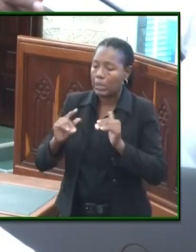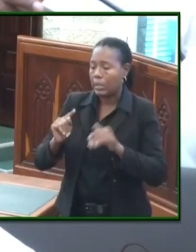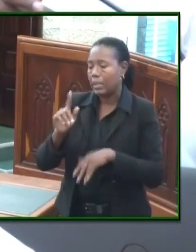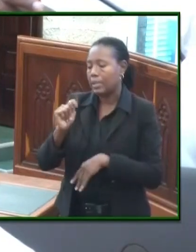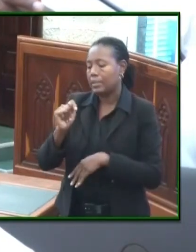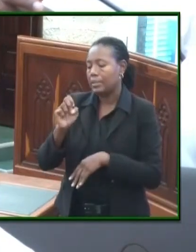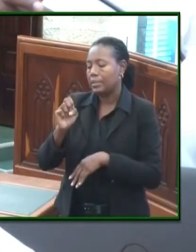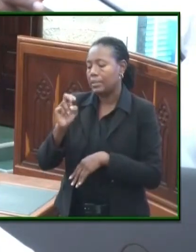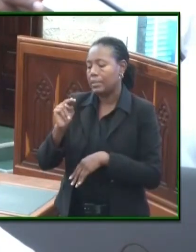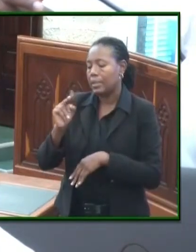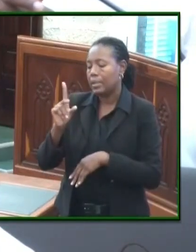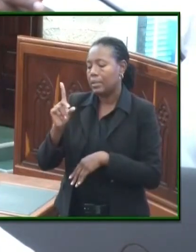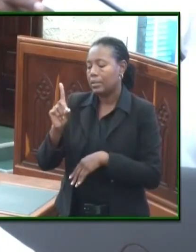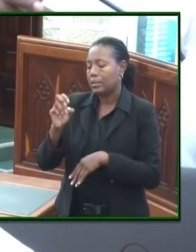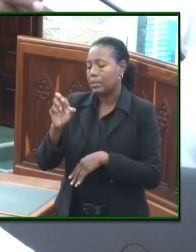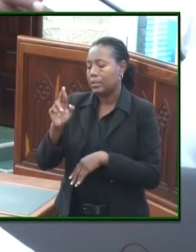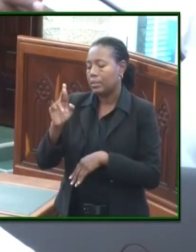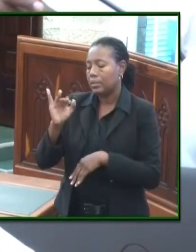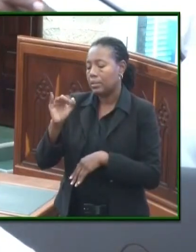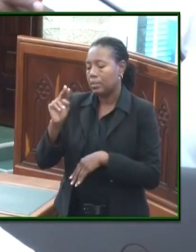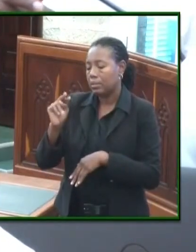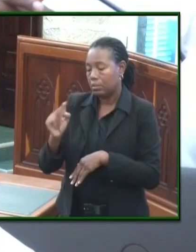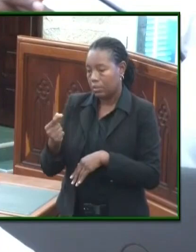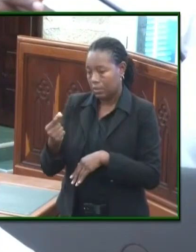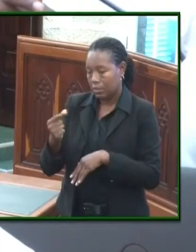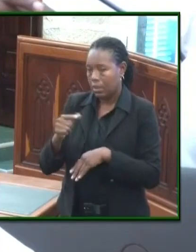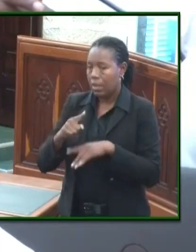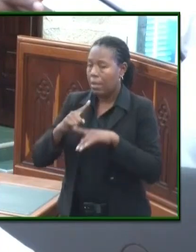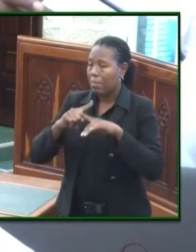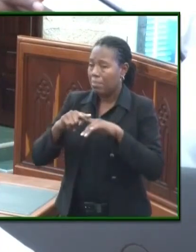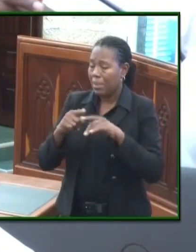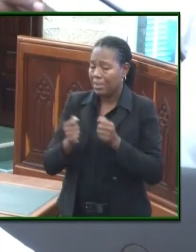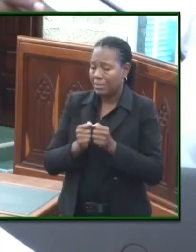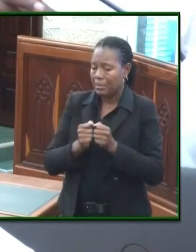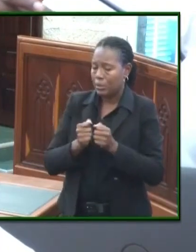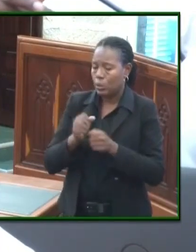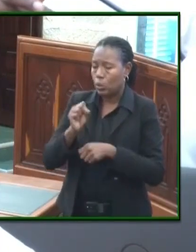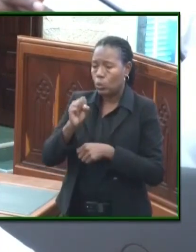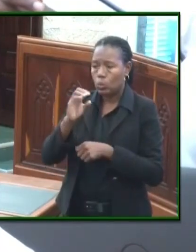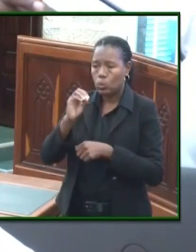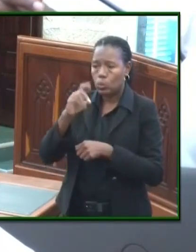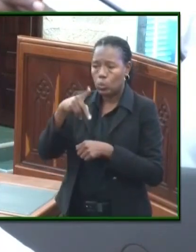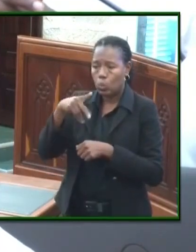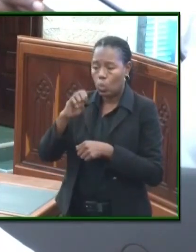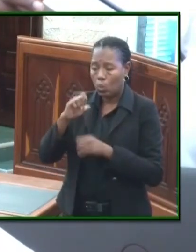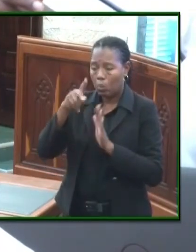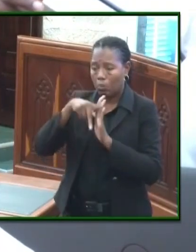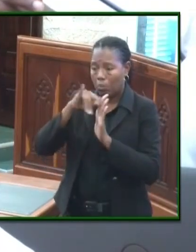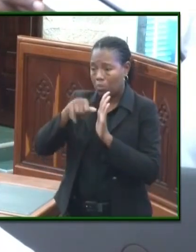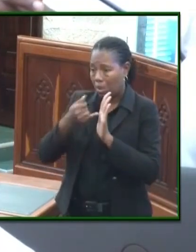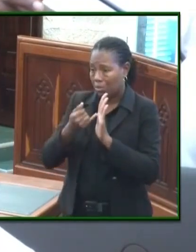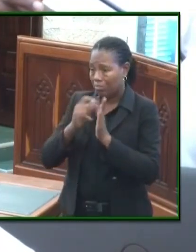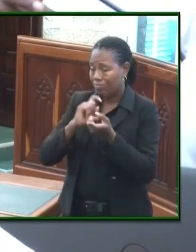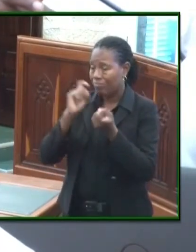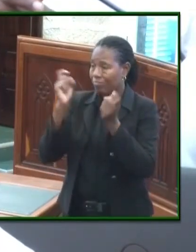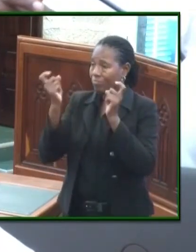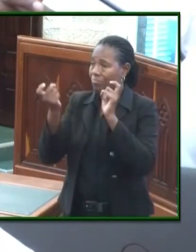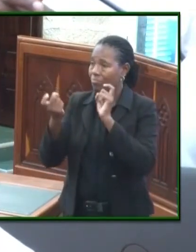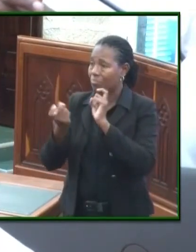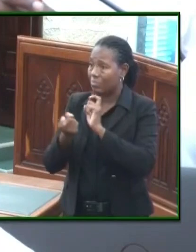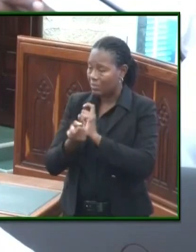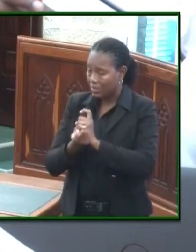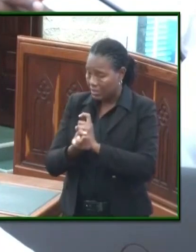tendering. But the scope of the project has changed, and